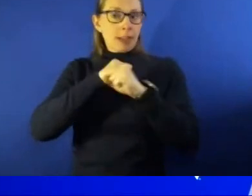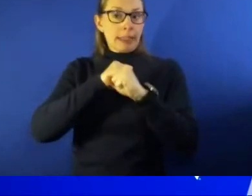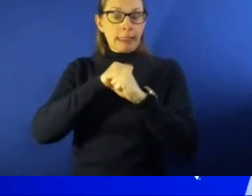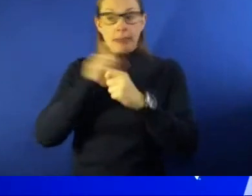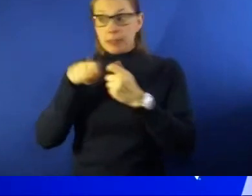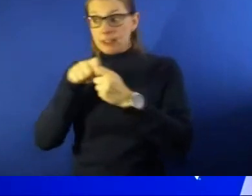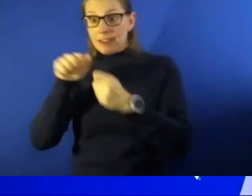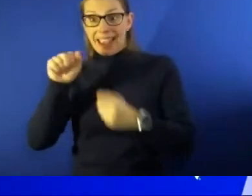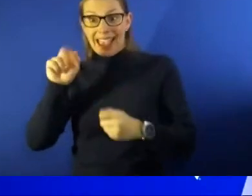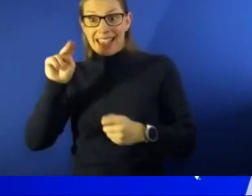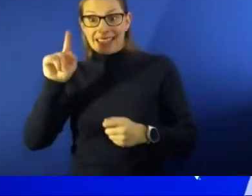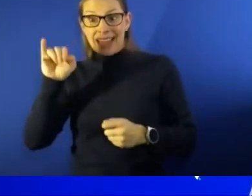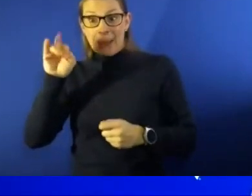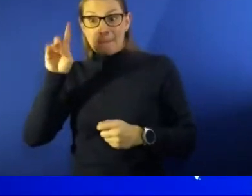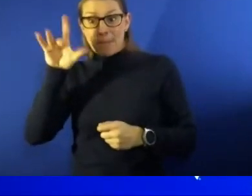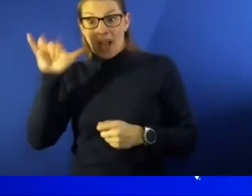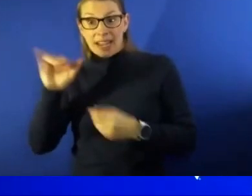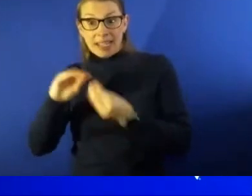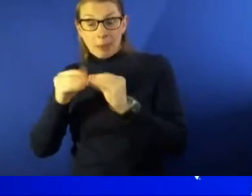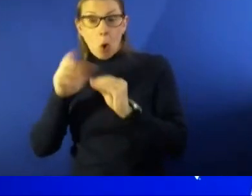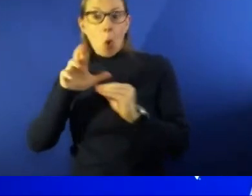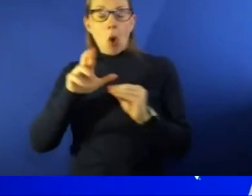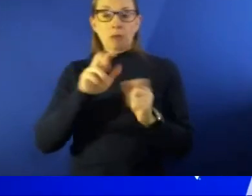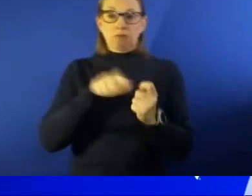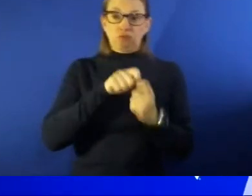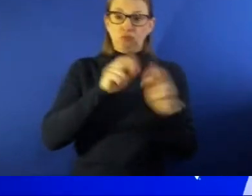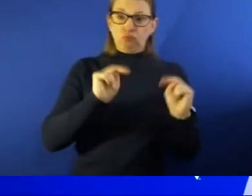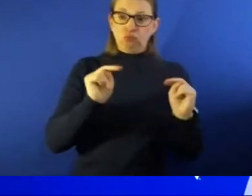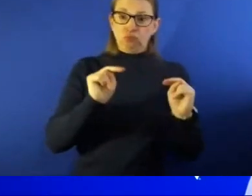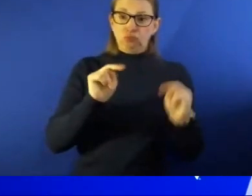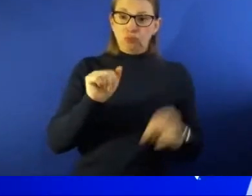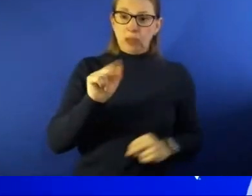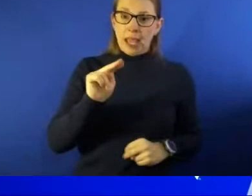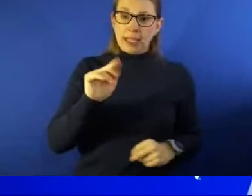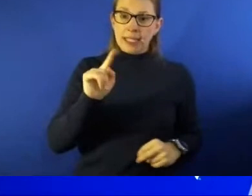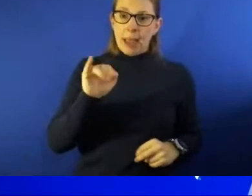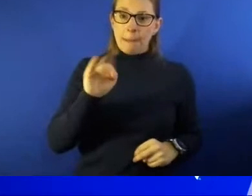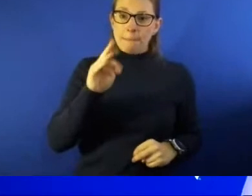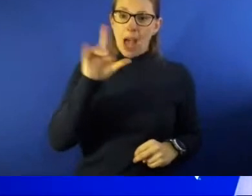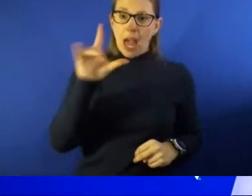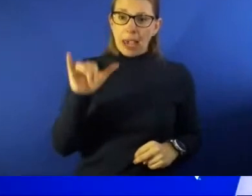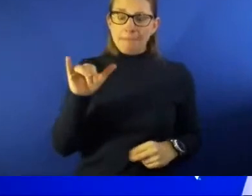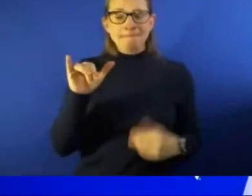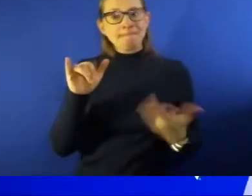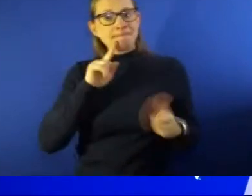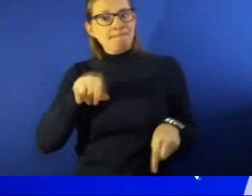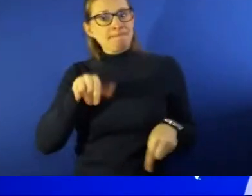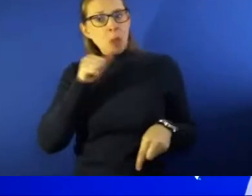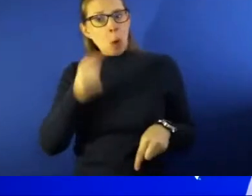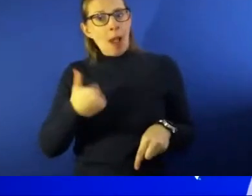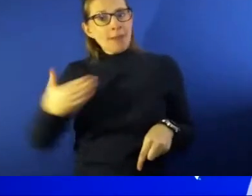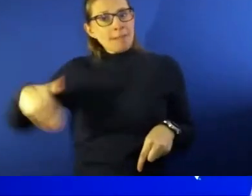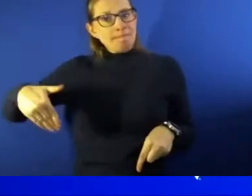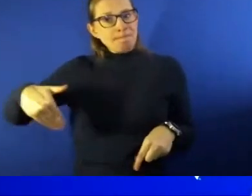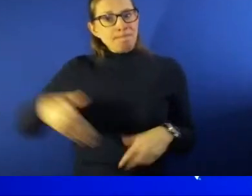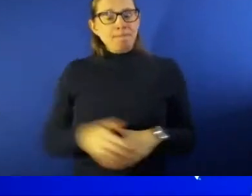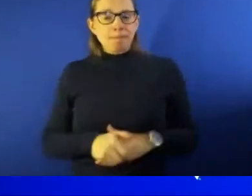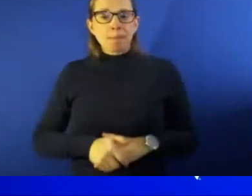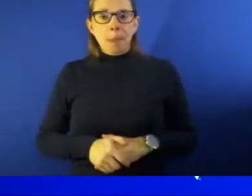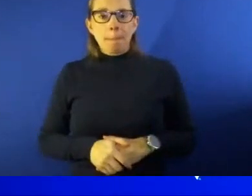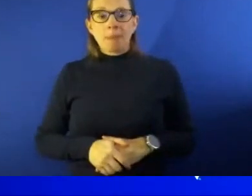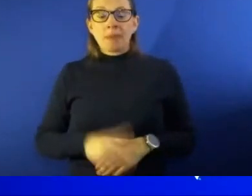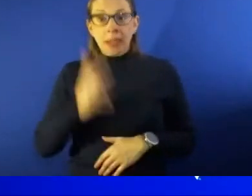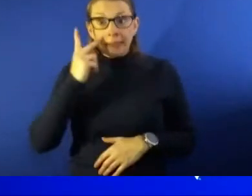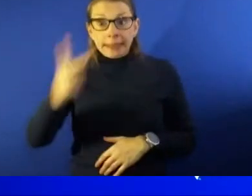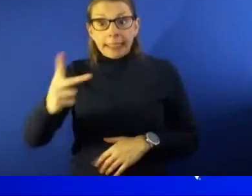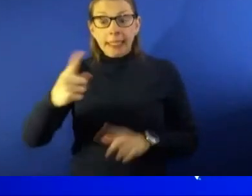number? Is it a certain neutralizing antibody? We don't have that answer yet, but what we have seen, even months out